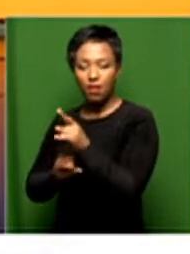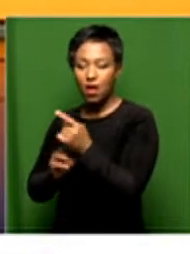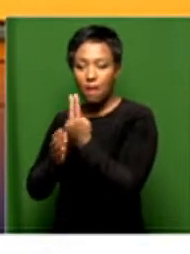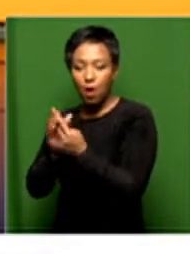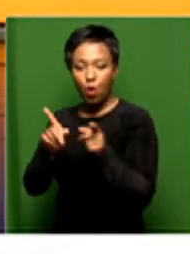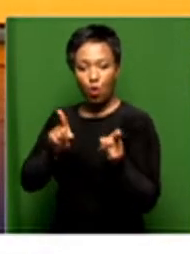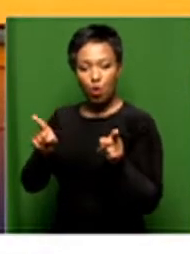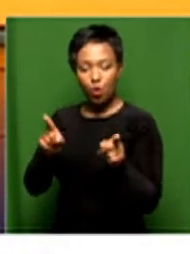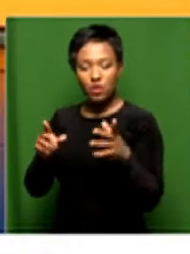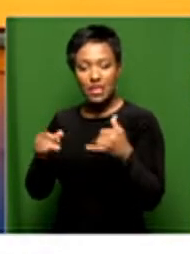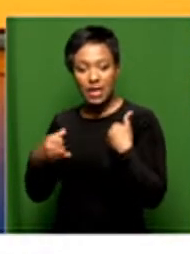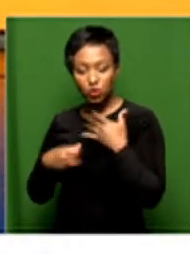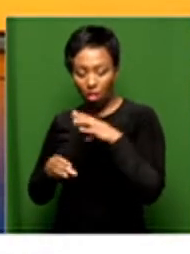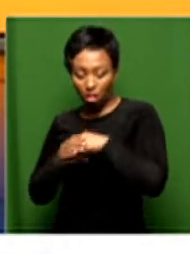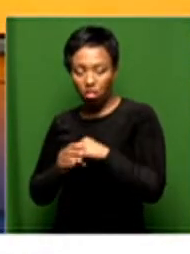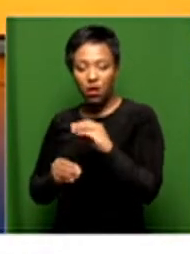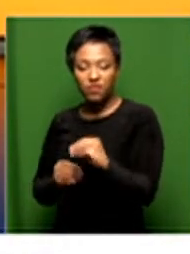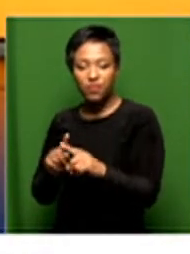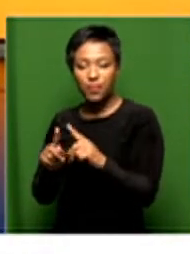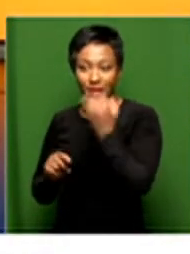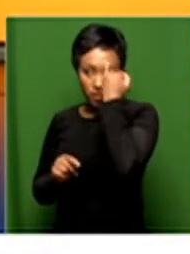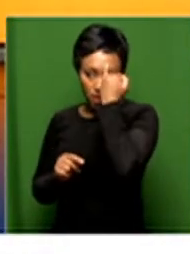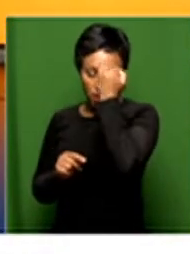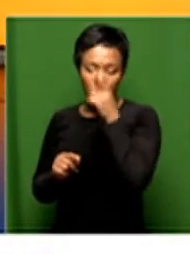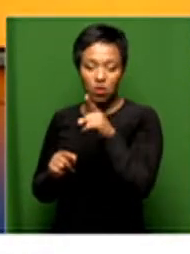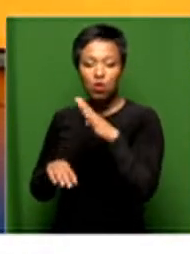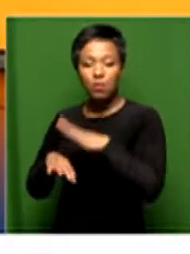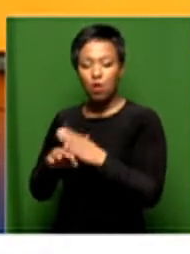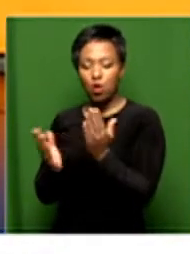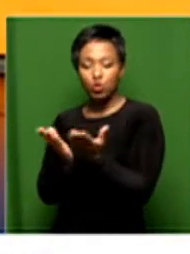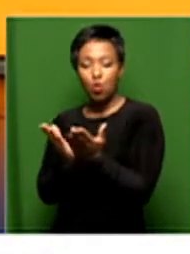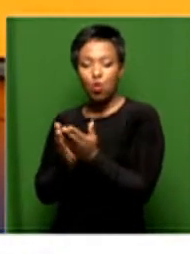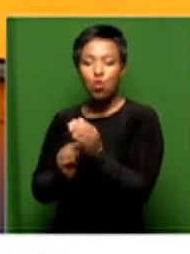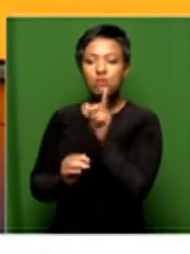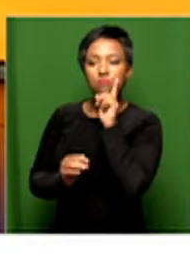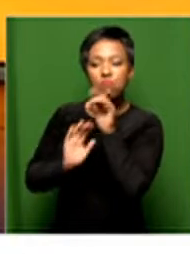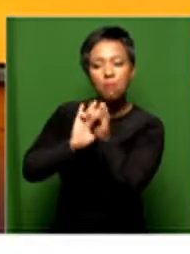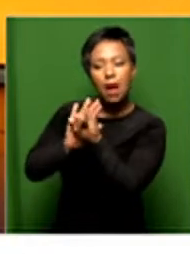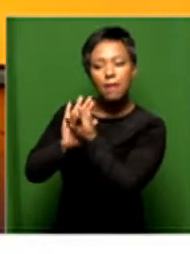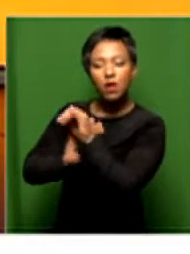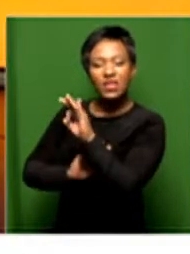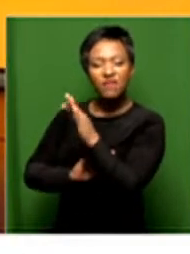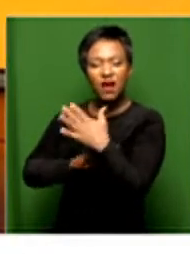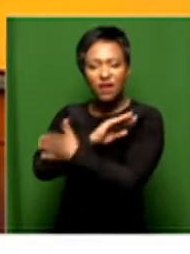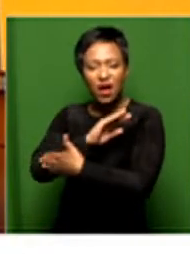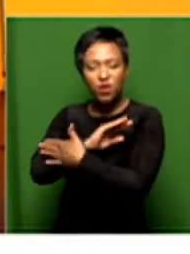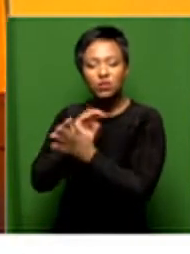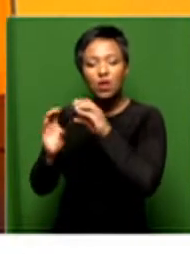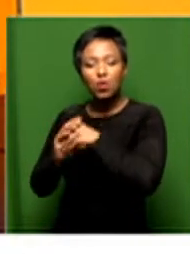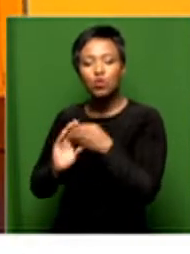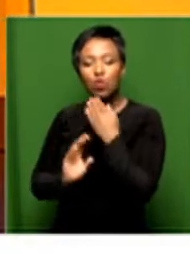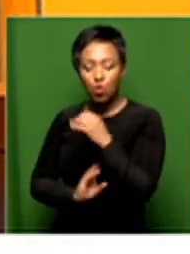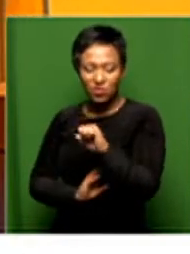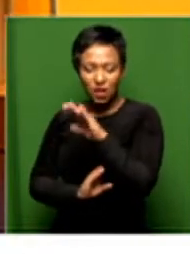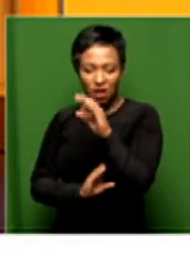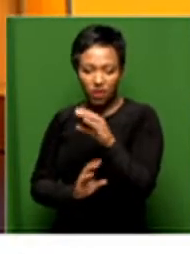do enjoy at this particular moment, this initiative, I do understand, will map school internet connectivity in 35 countries, including South Africa. So